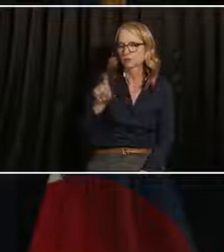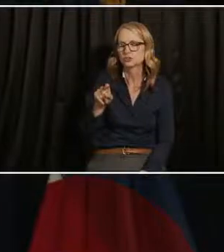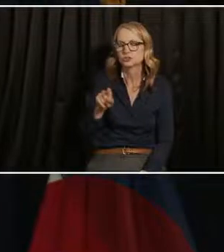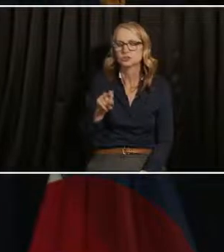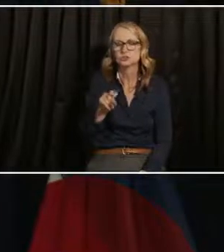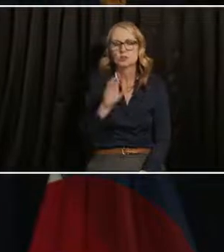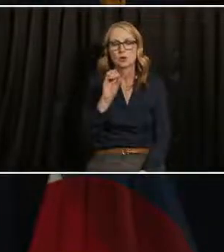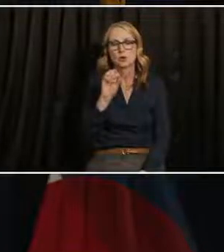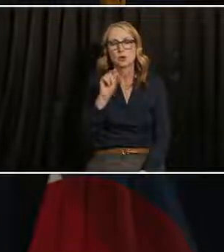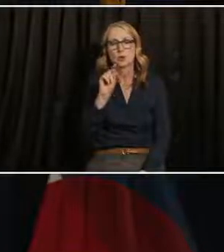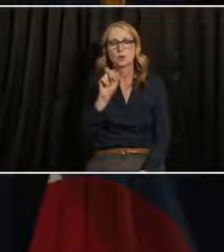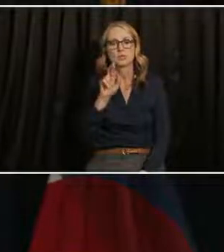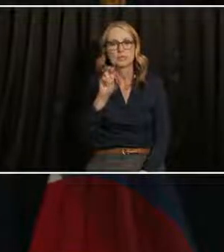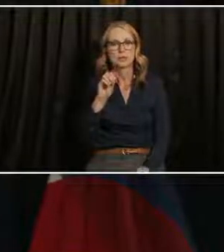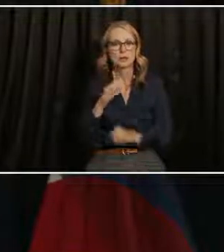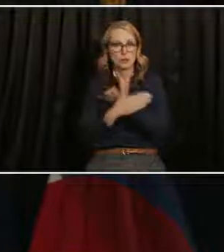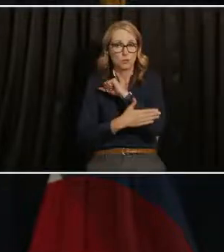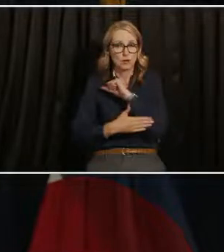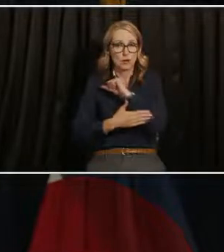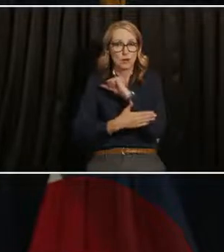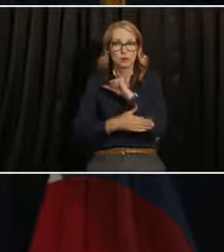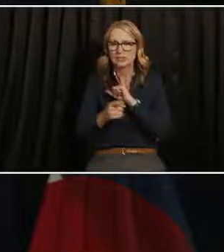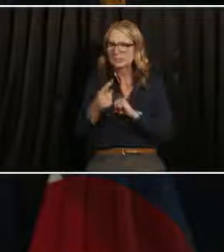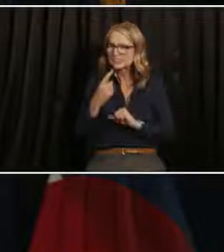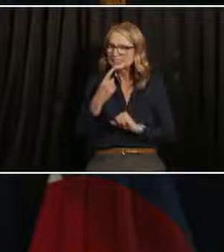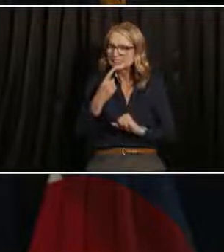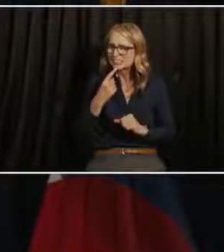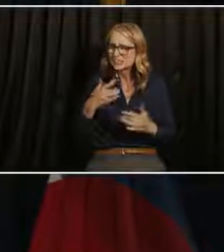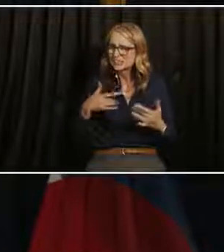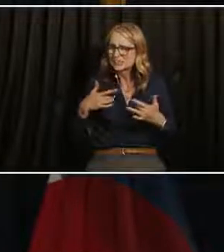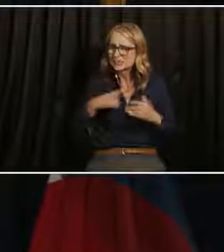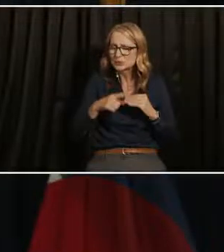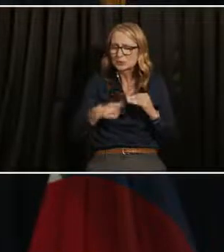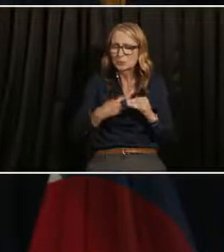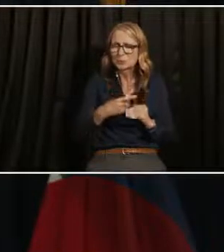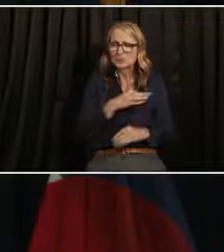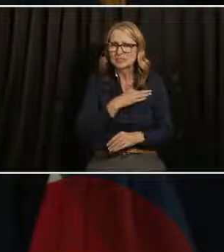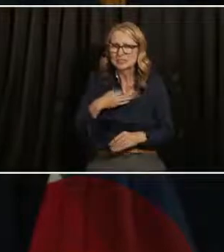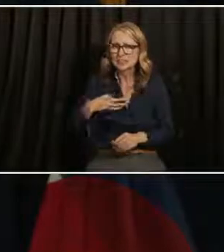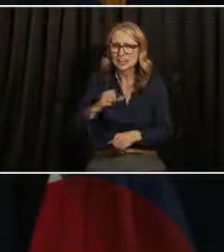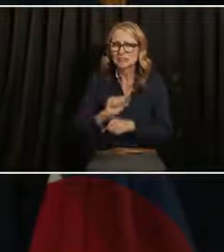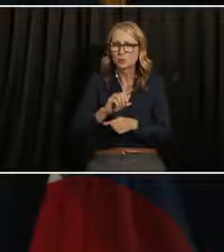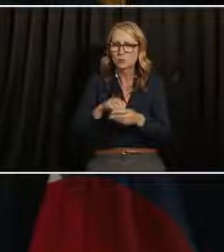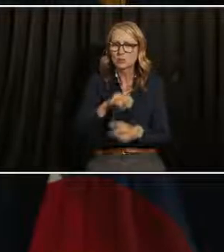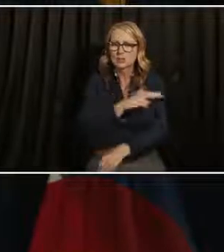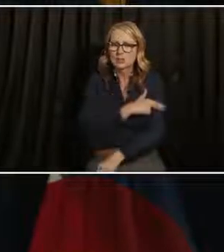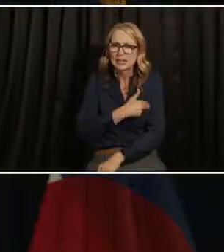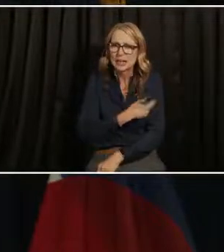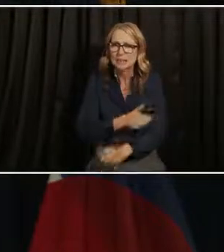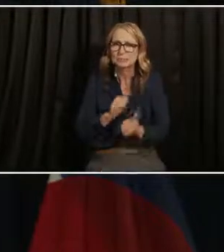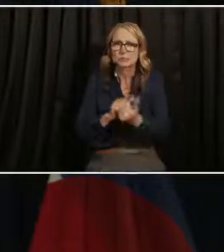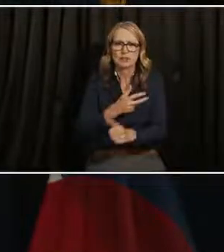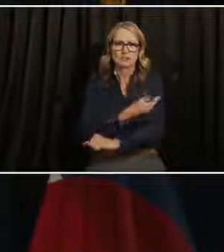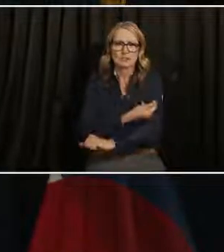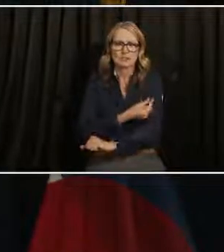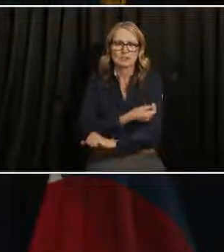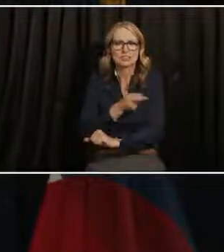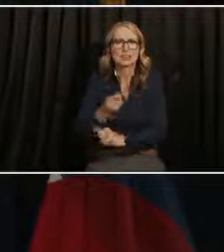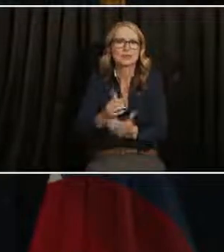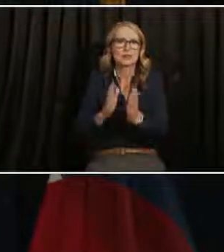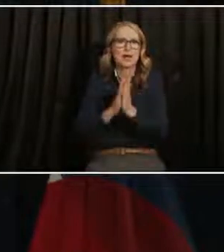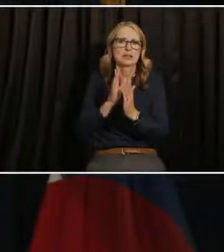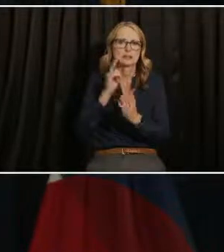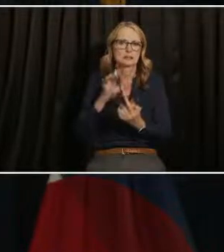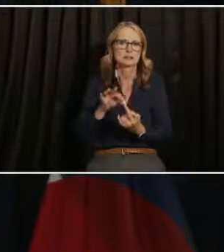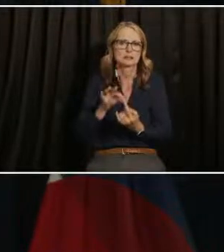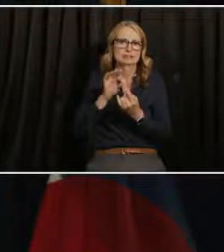the commissioners down there are worried about their hospital staffing in regards to the vaccination requirement, and they're asking for an exemption from that requirement